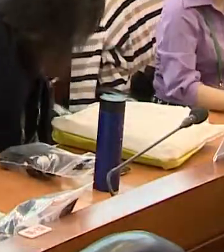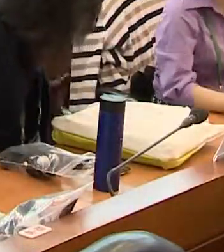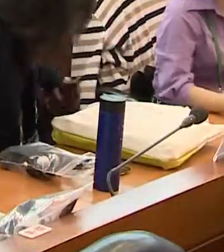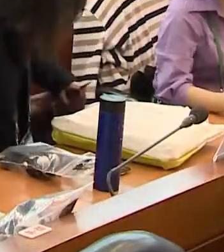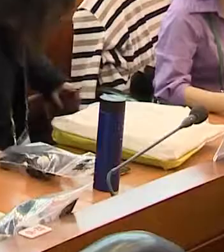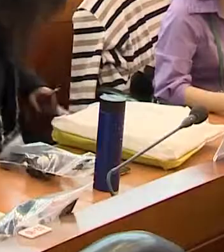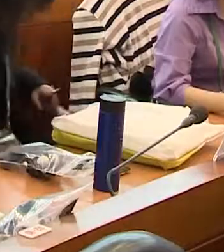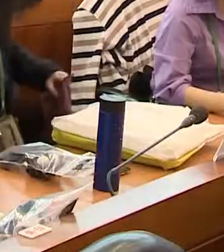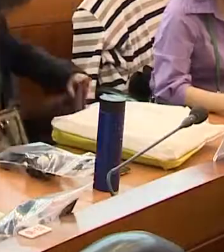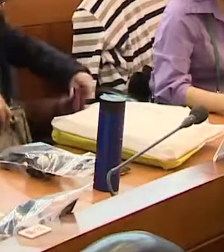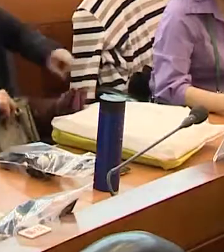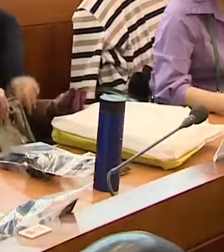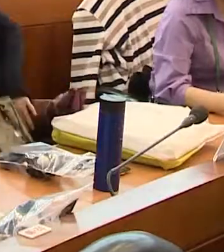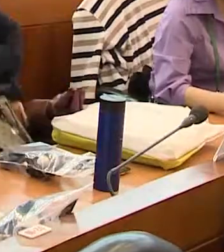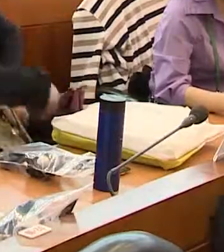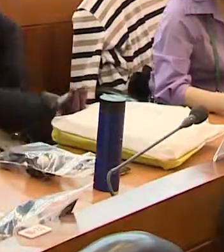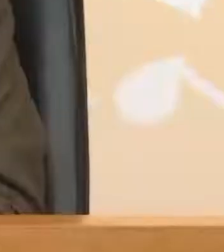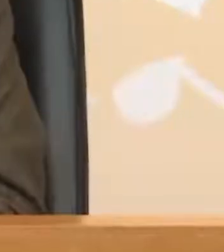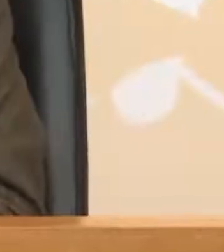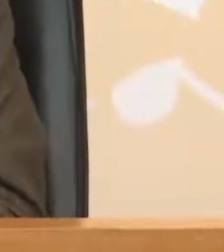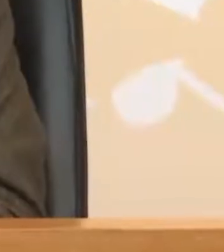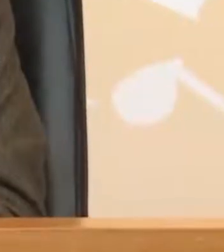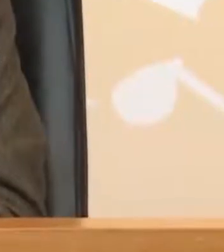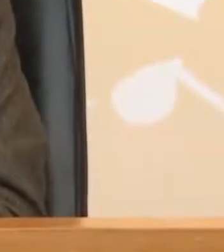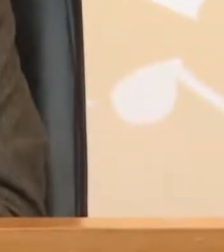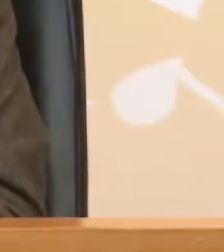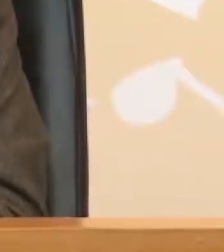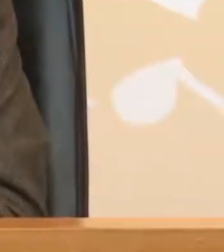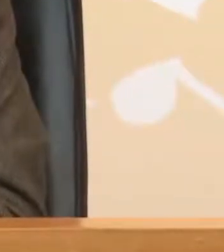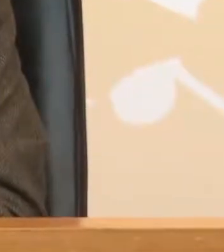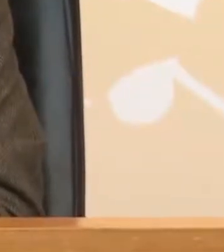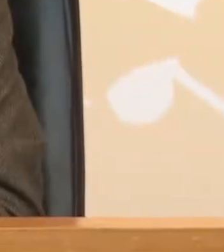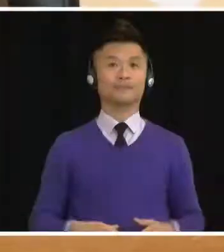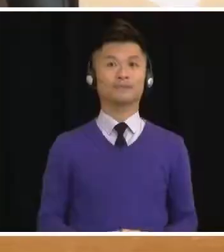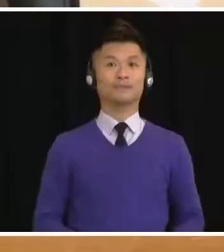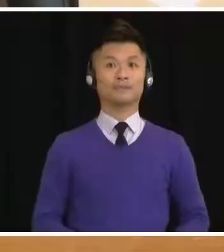Good morning, ladies and gentlemen,